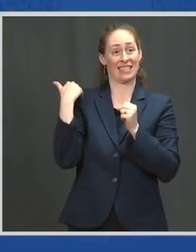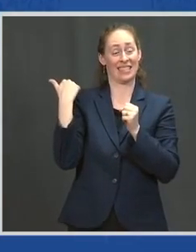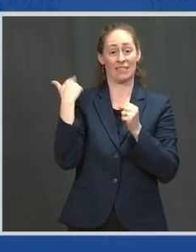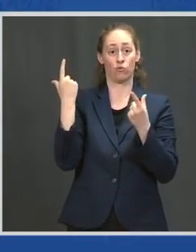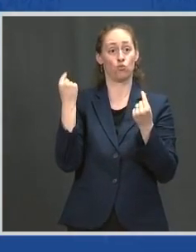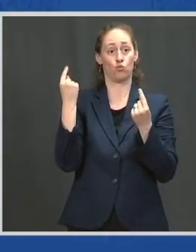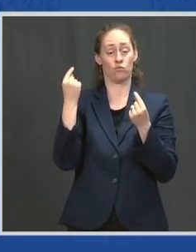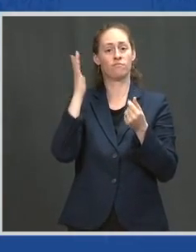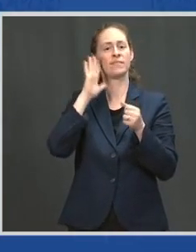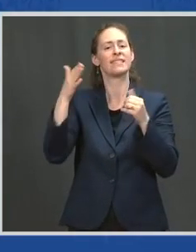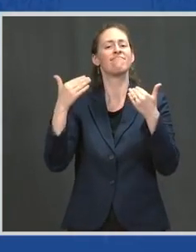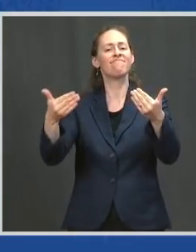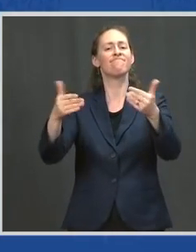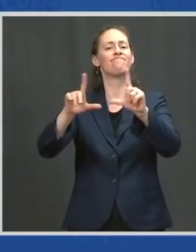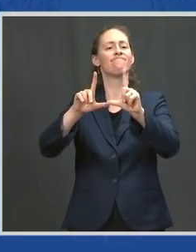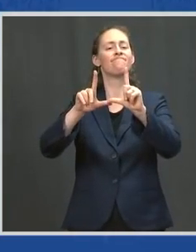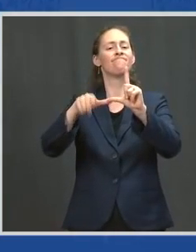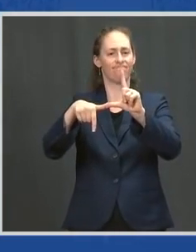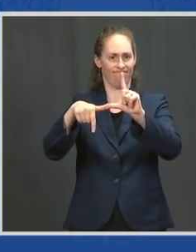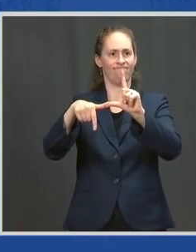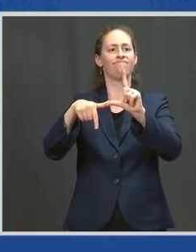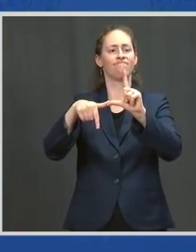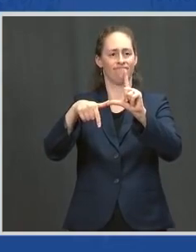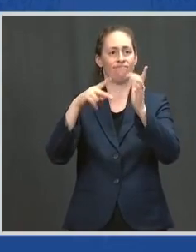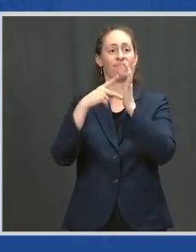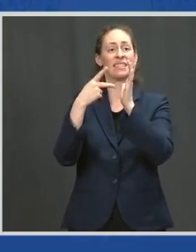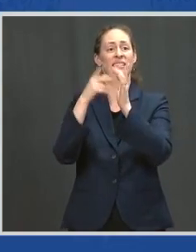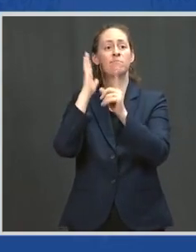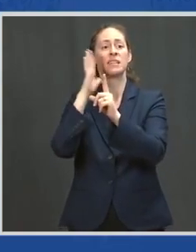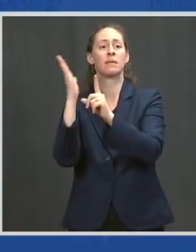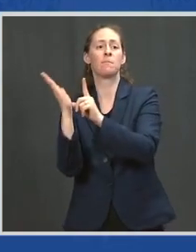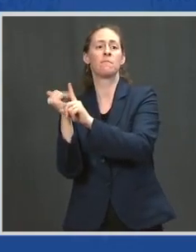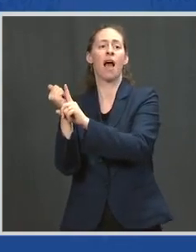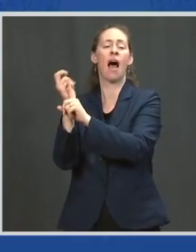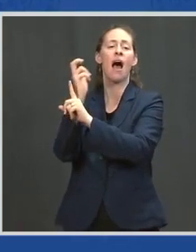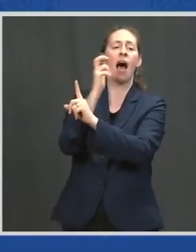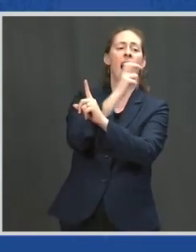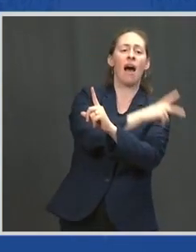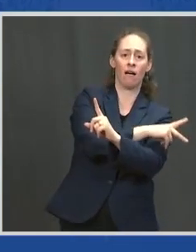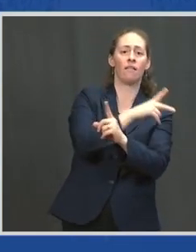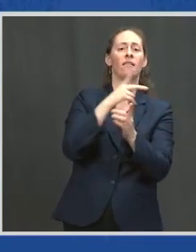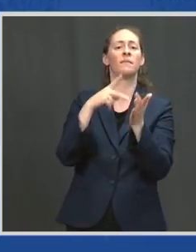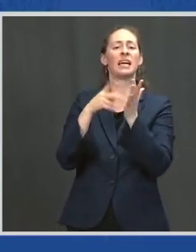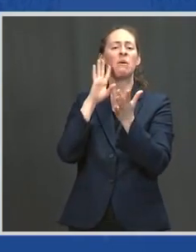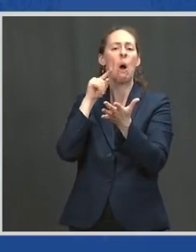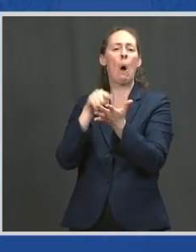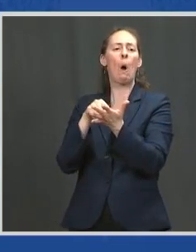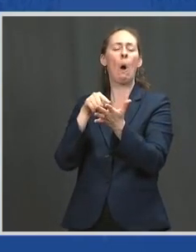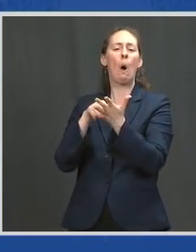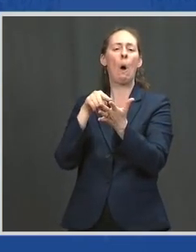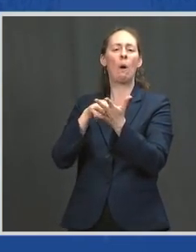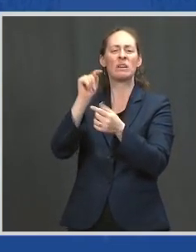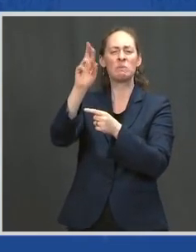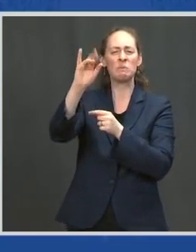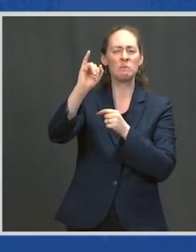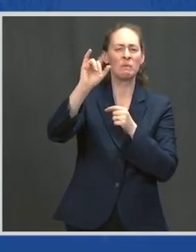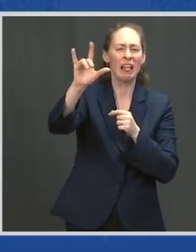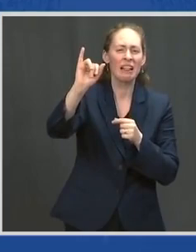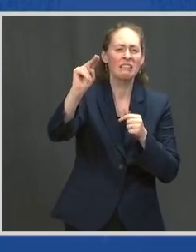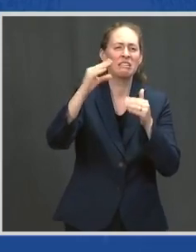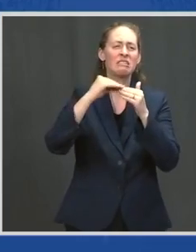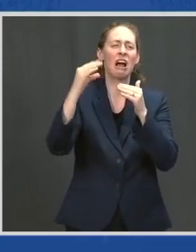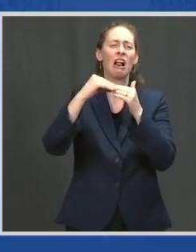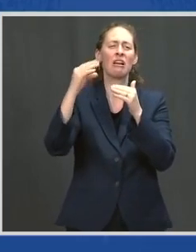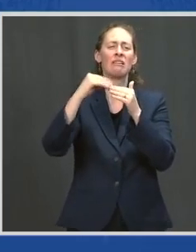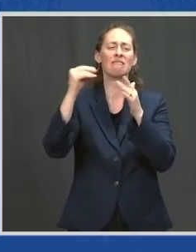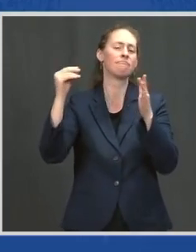debt. And then we're going to compete as to what tax credits there are. I think it's about time we start giving tax breaks and tax credits to working